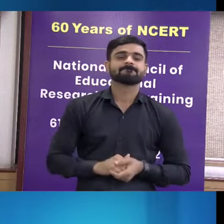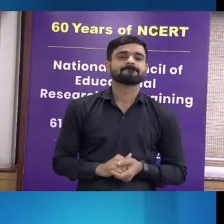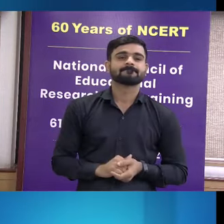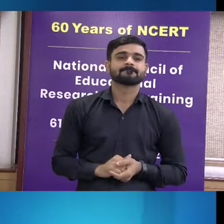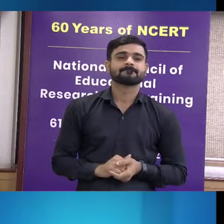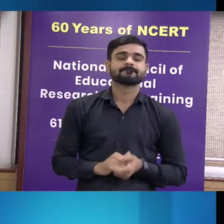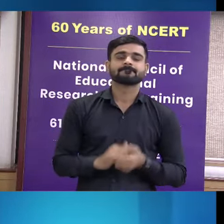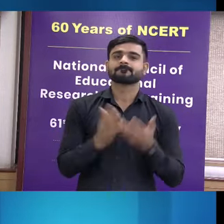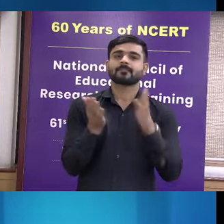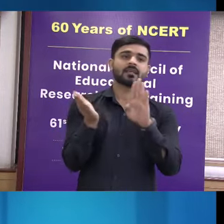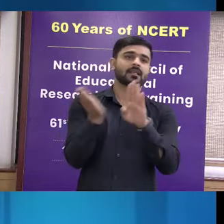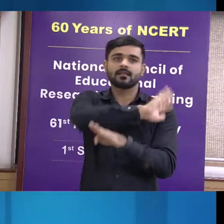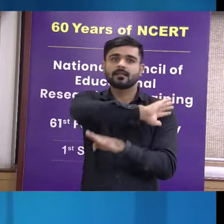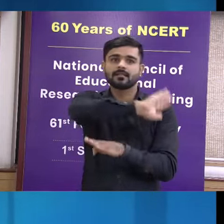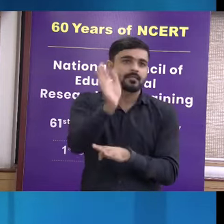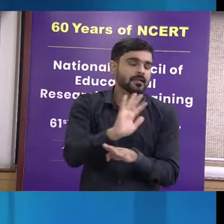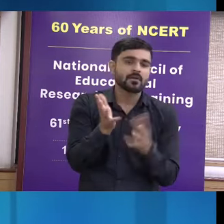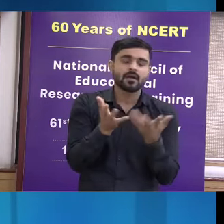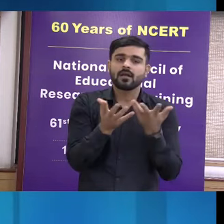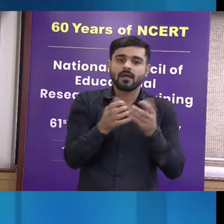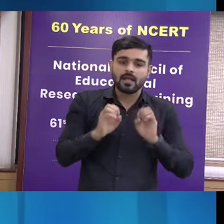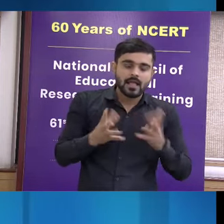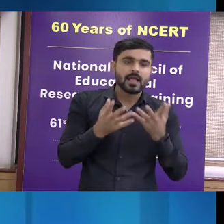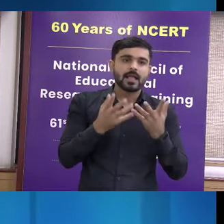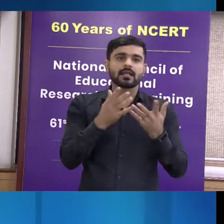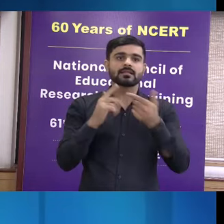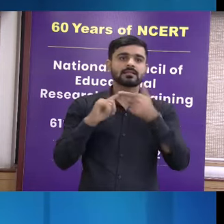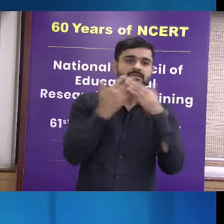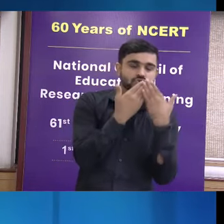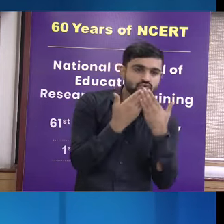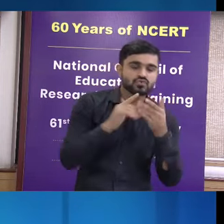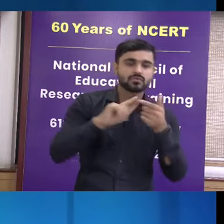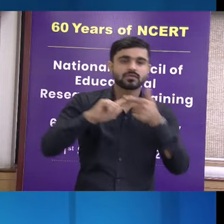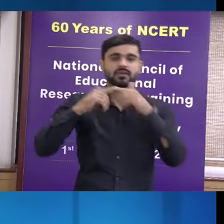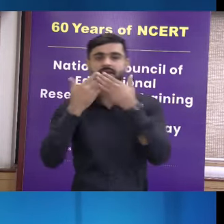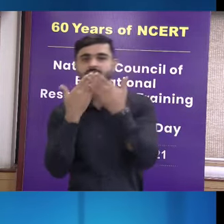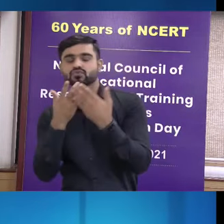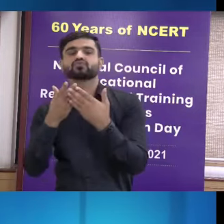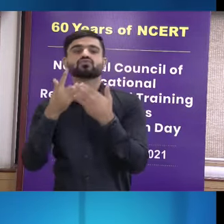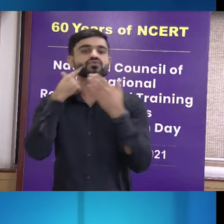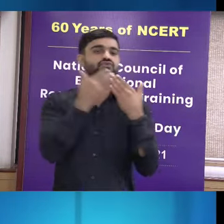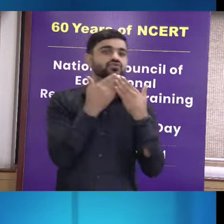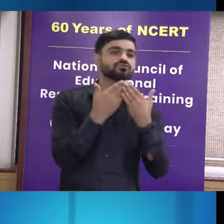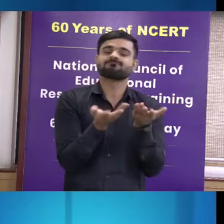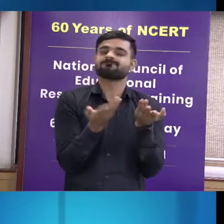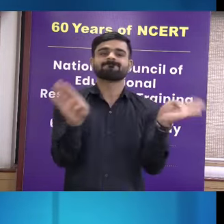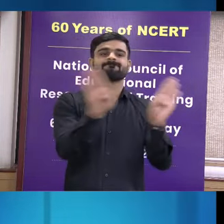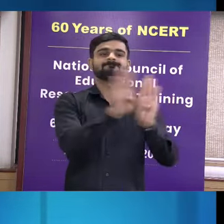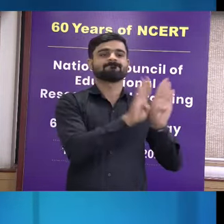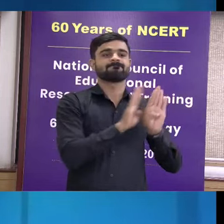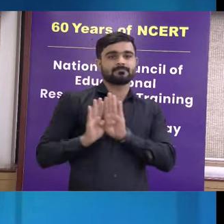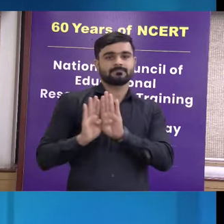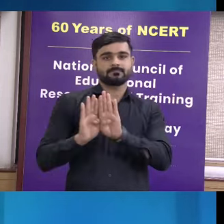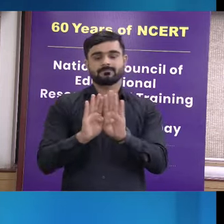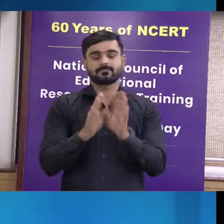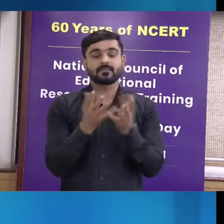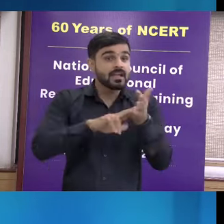never before status with schools and educational institutions closed. But